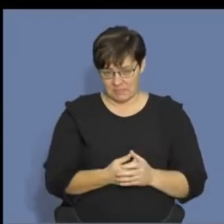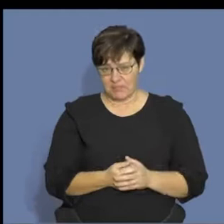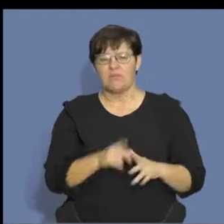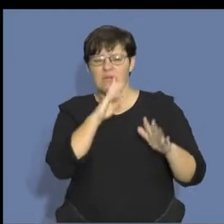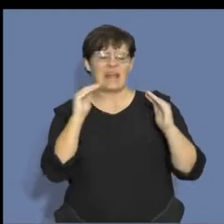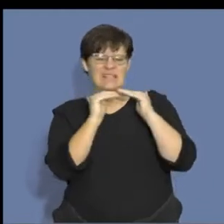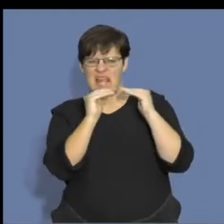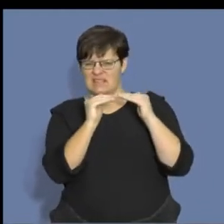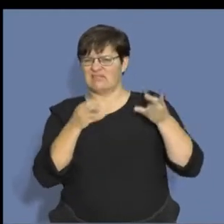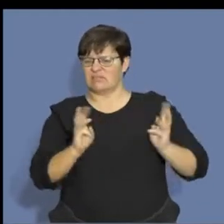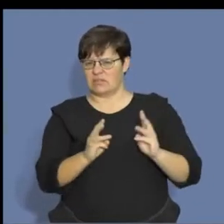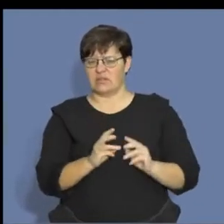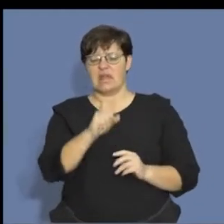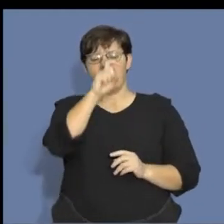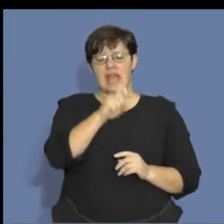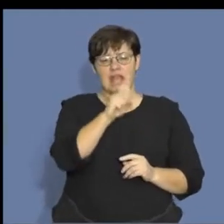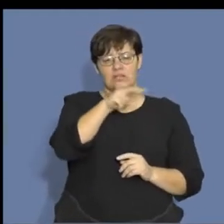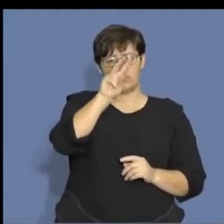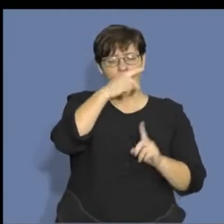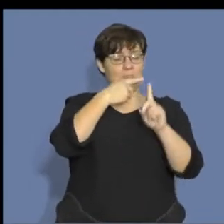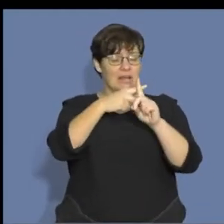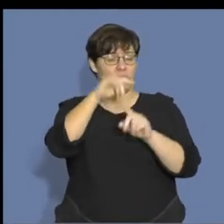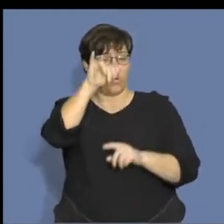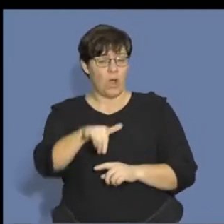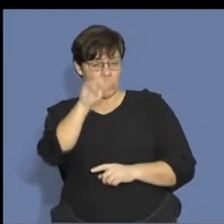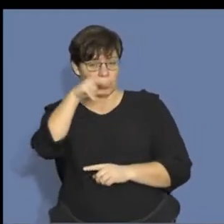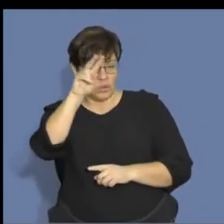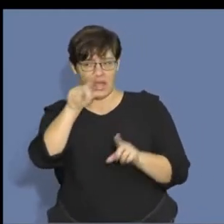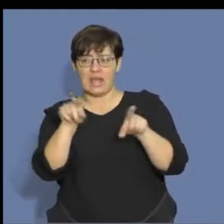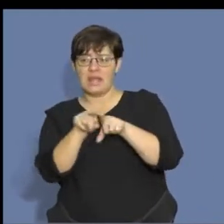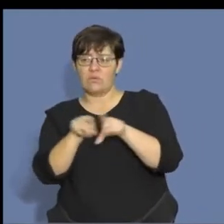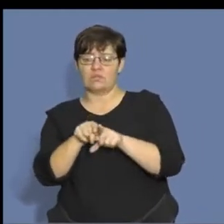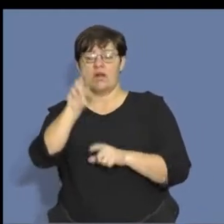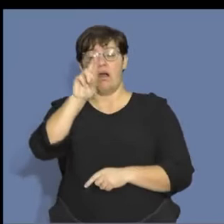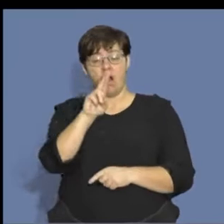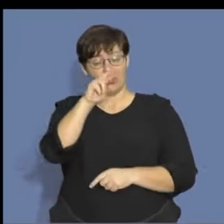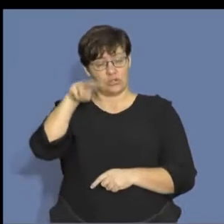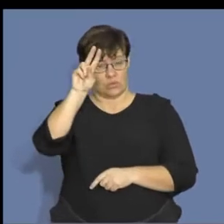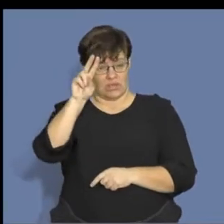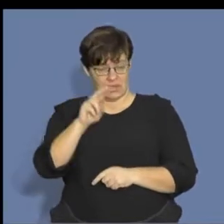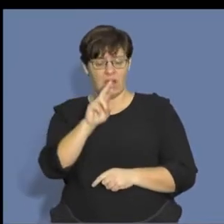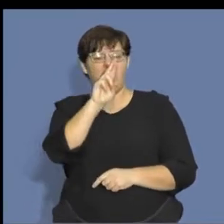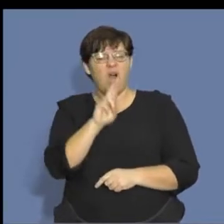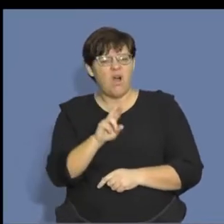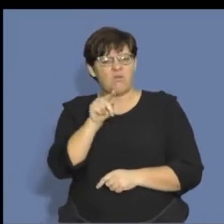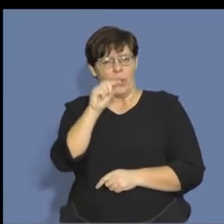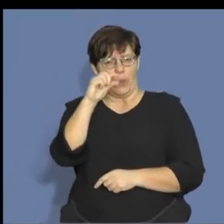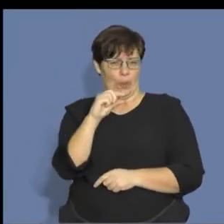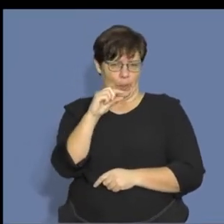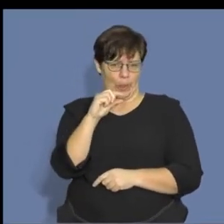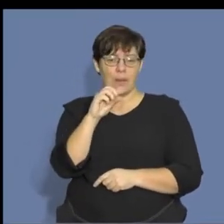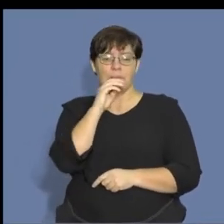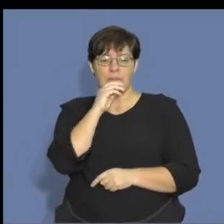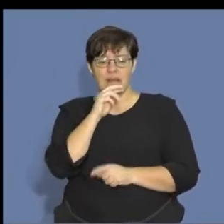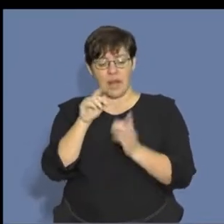circle, x squared plus y squared is equal to r squared, that r is always going to be the